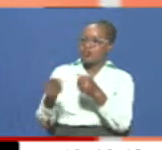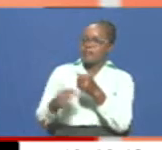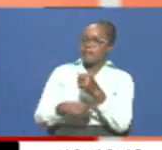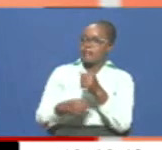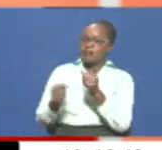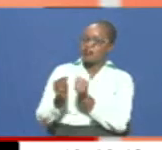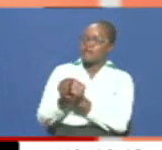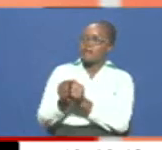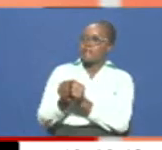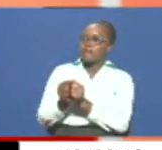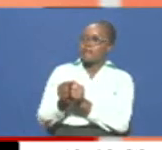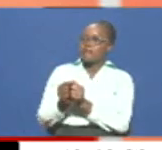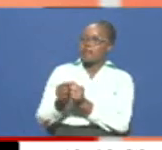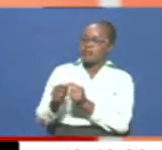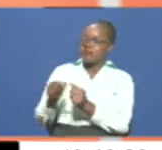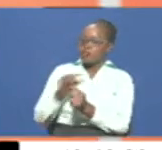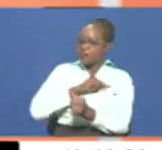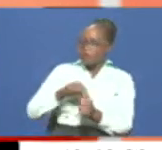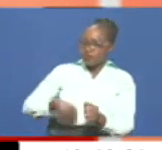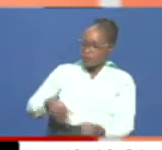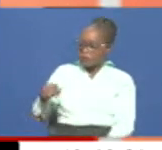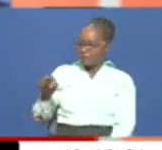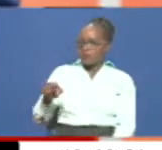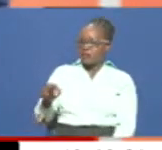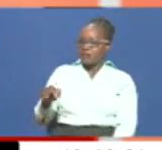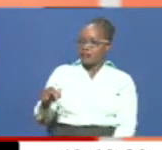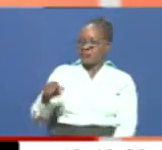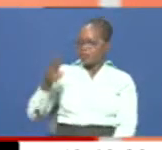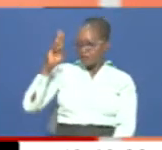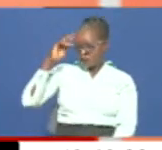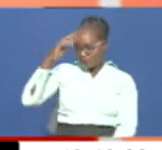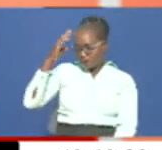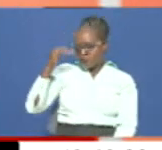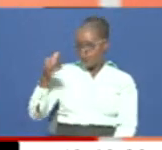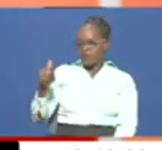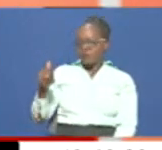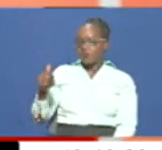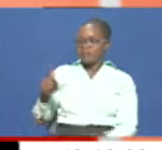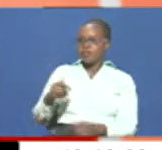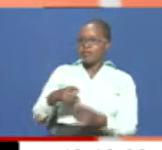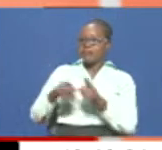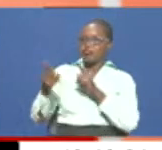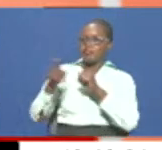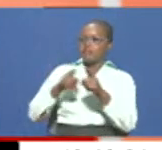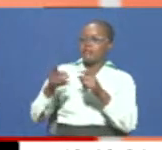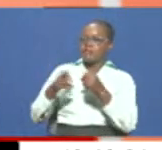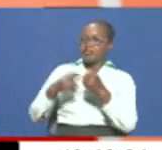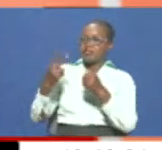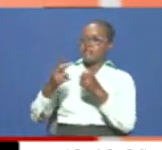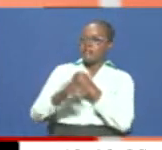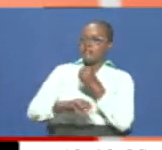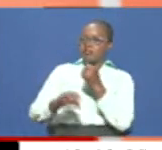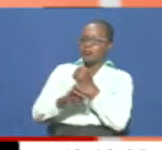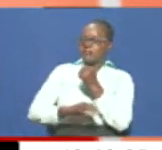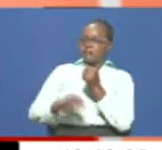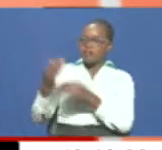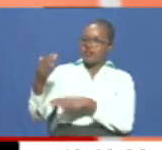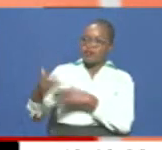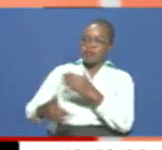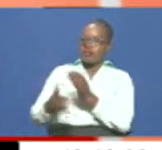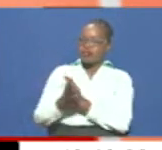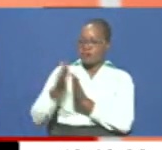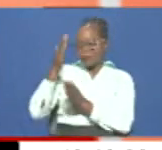Queen. And the reason for having the baton go across the 72 countries and territories is to create